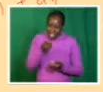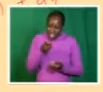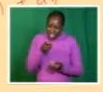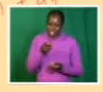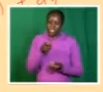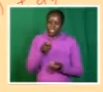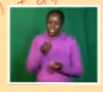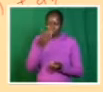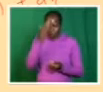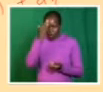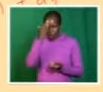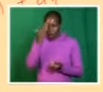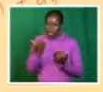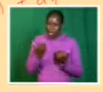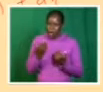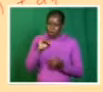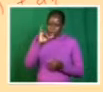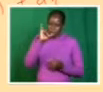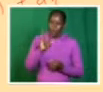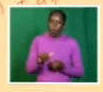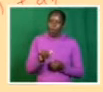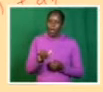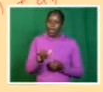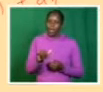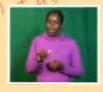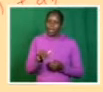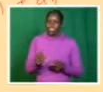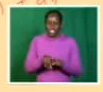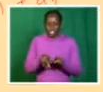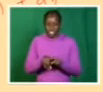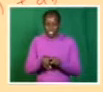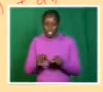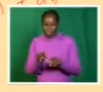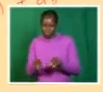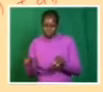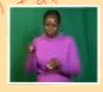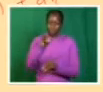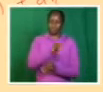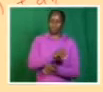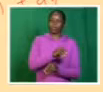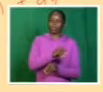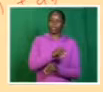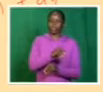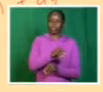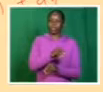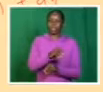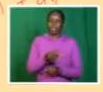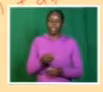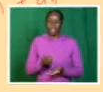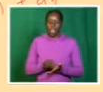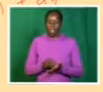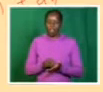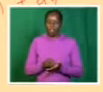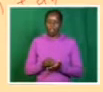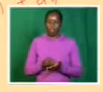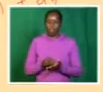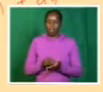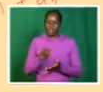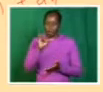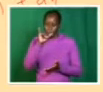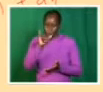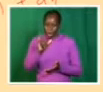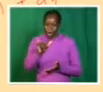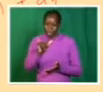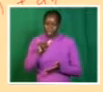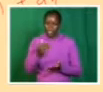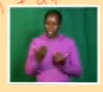coordinate. Then the y coordinate, you just substitute back there the x coordinate to get the y coordinate. Then you